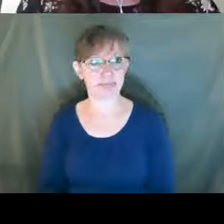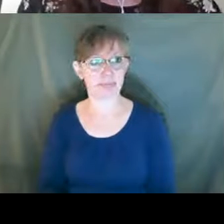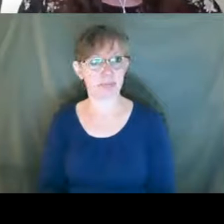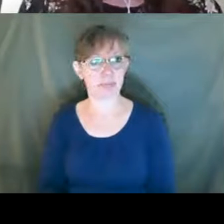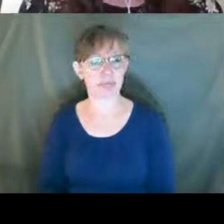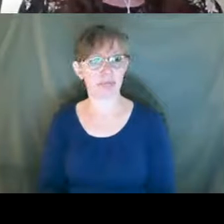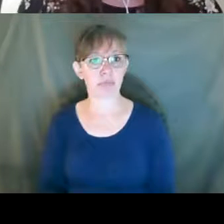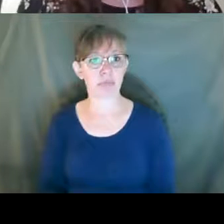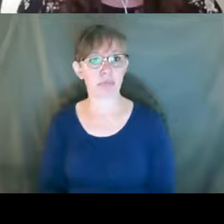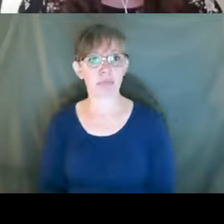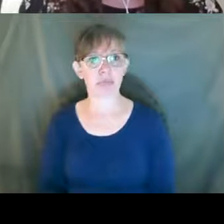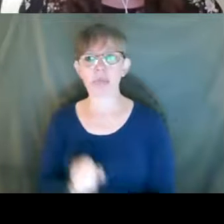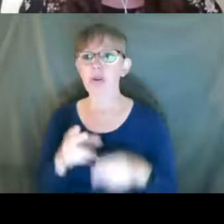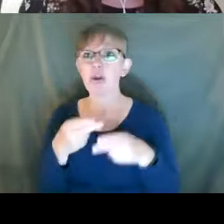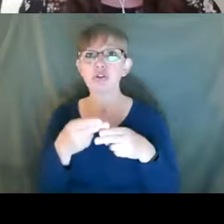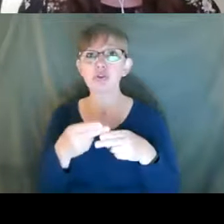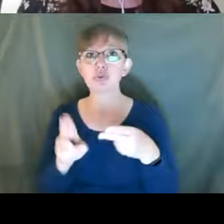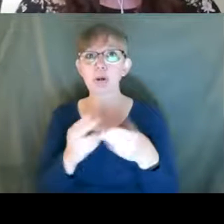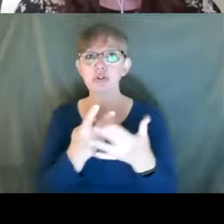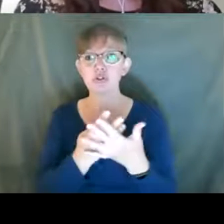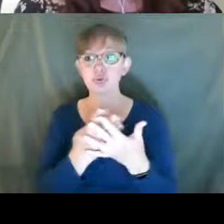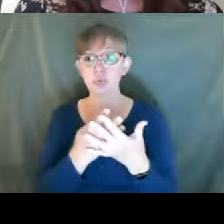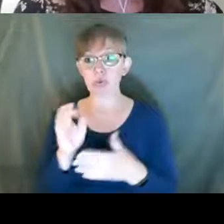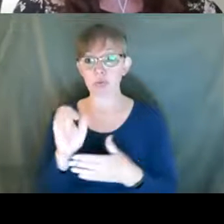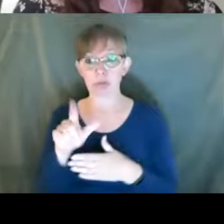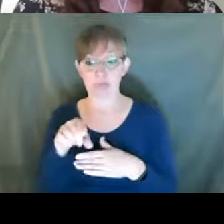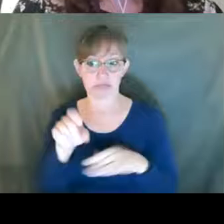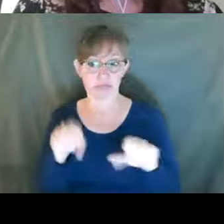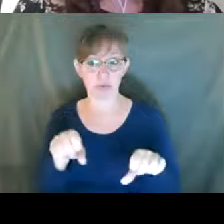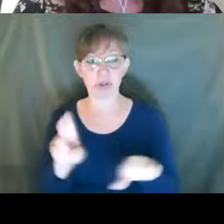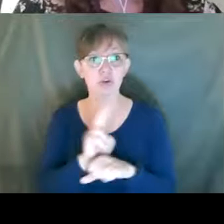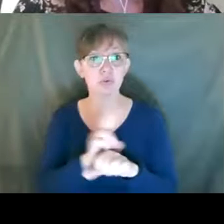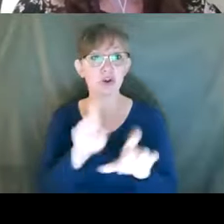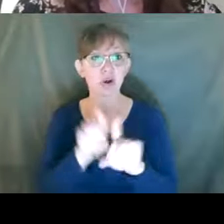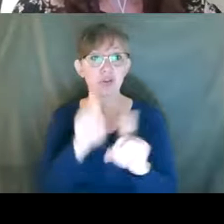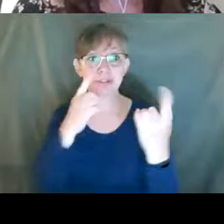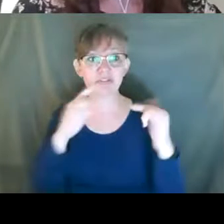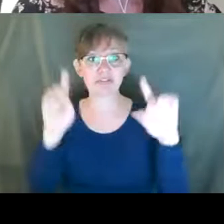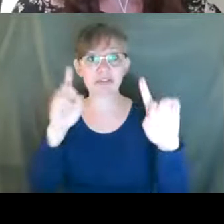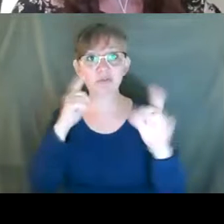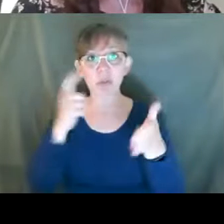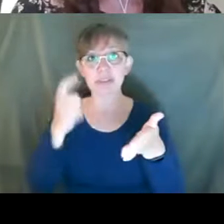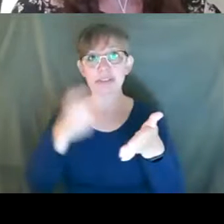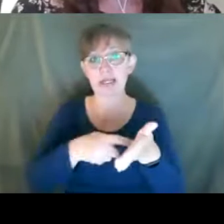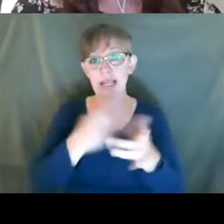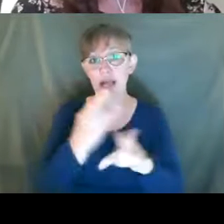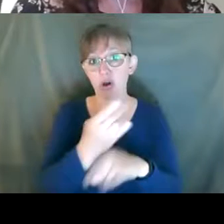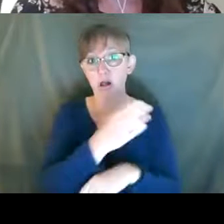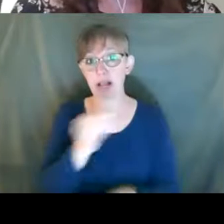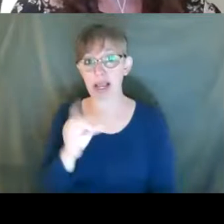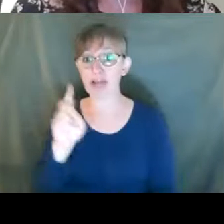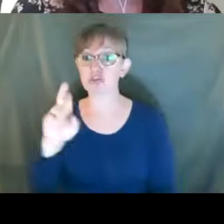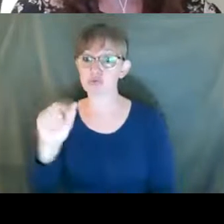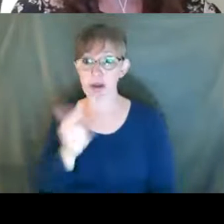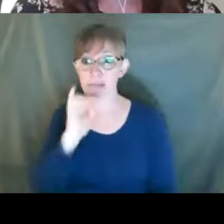So a short screening tool, which you can use and is also effective in detecting alcohol and drug misuse in older